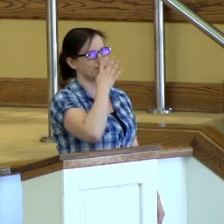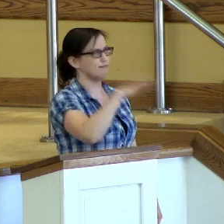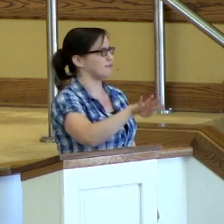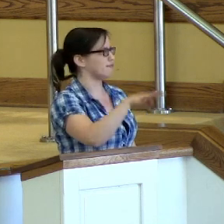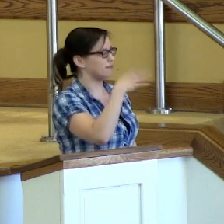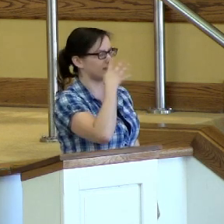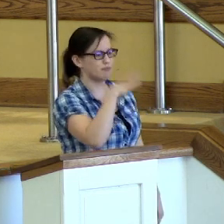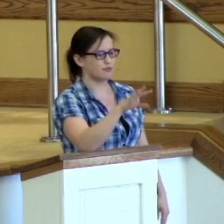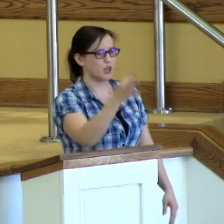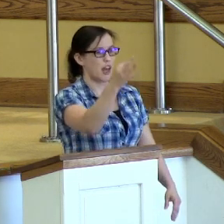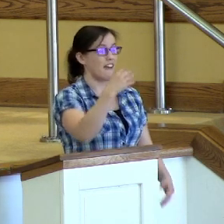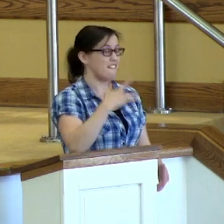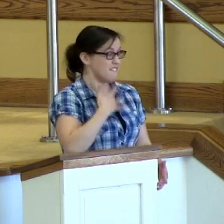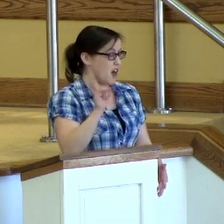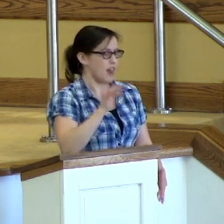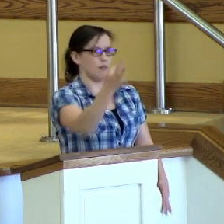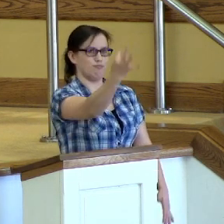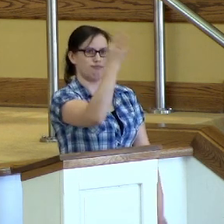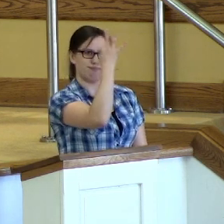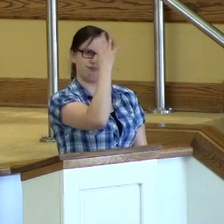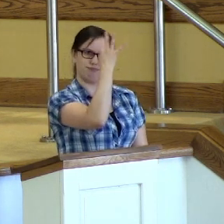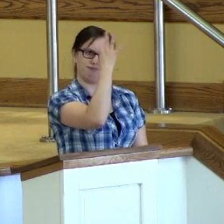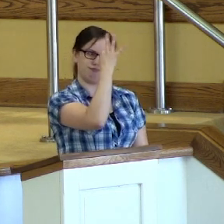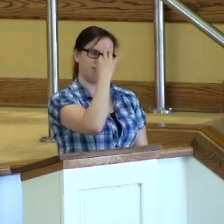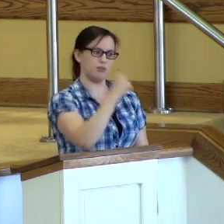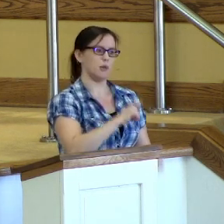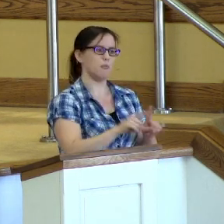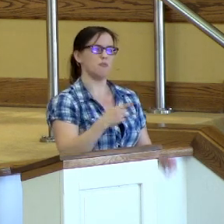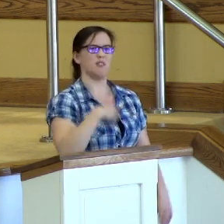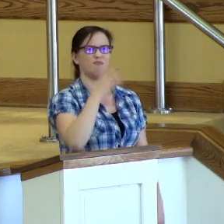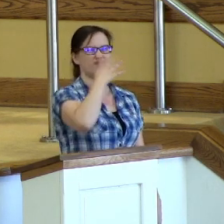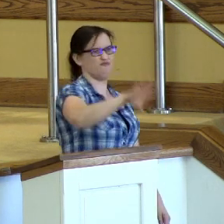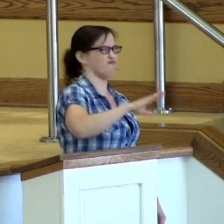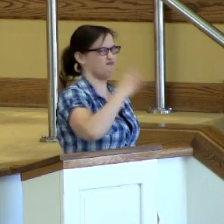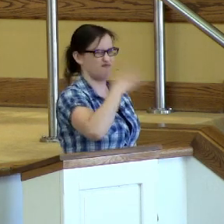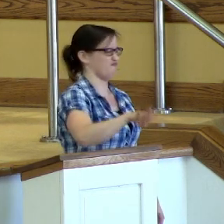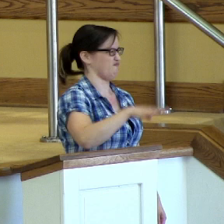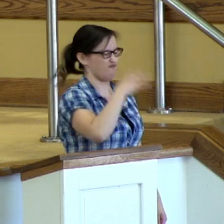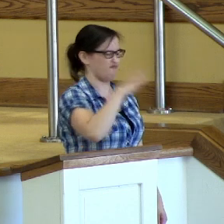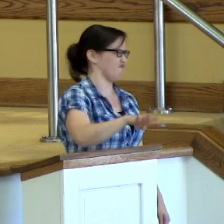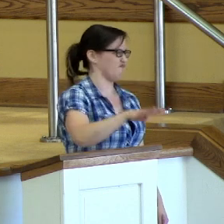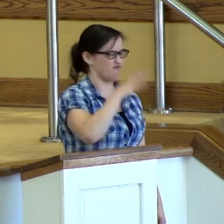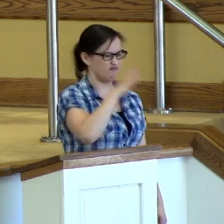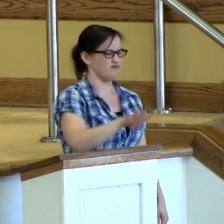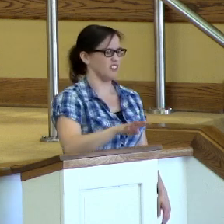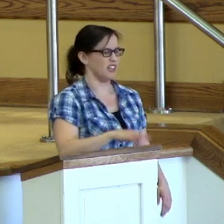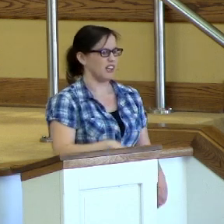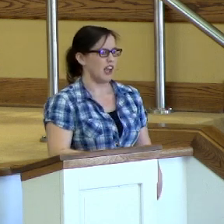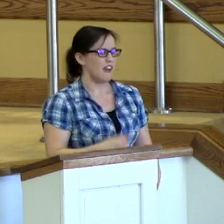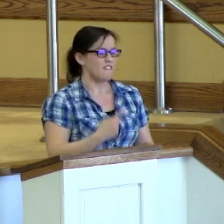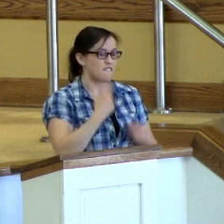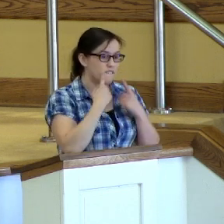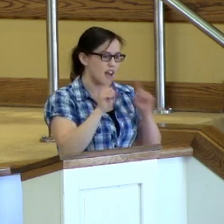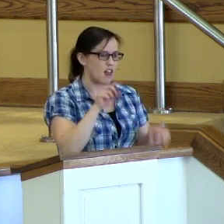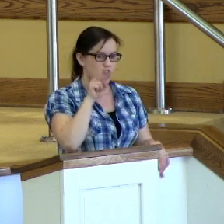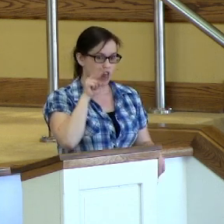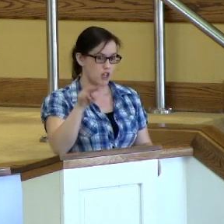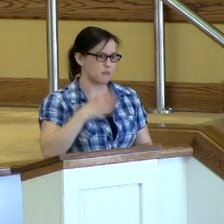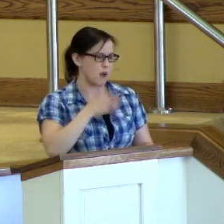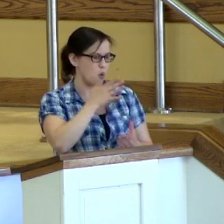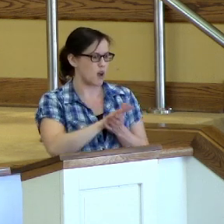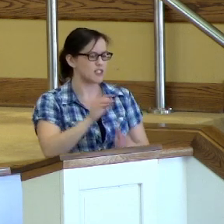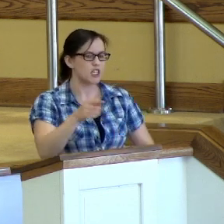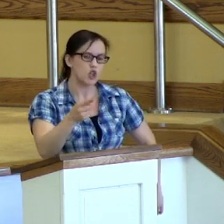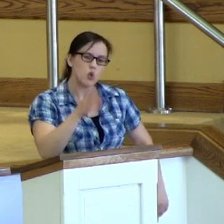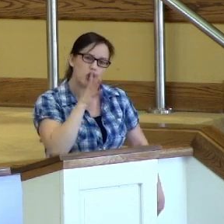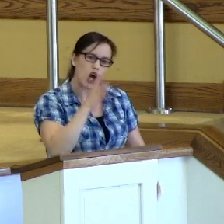He's just camping on my stuff here. And she said, I ain't saying nothing to him. It's the Holy Spirit talking to you. And